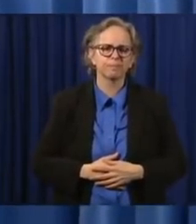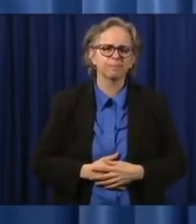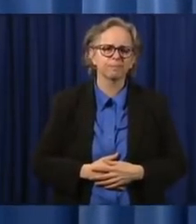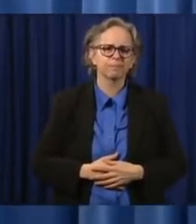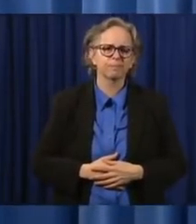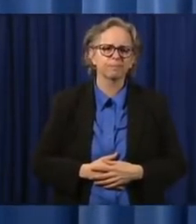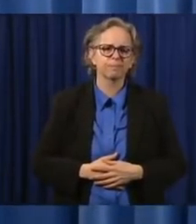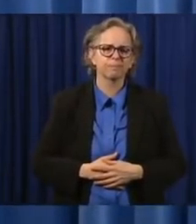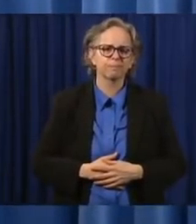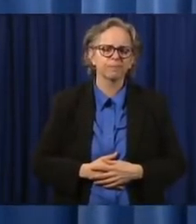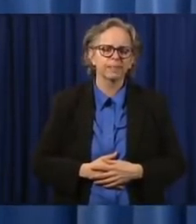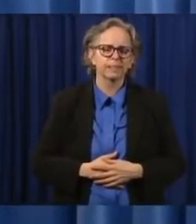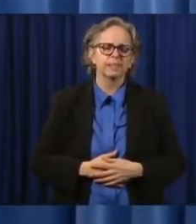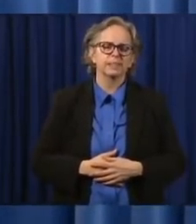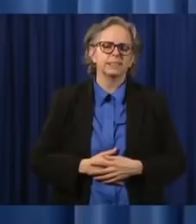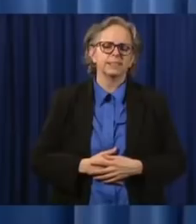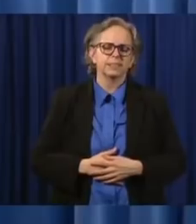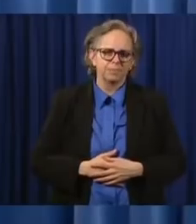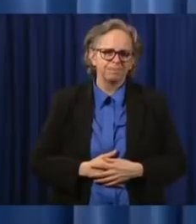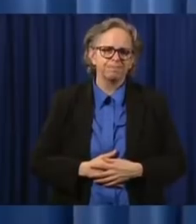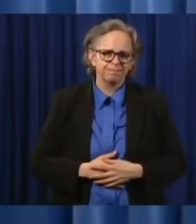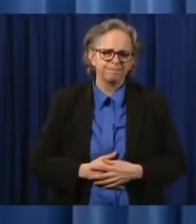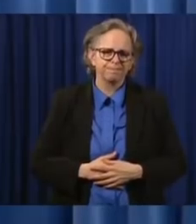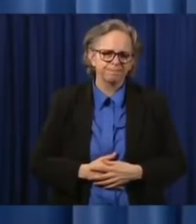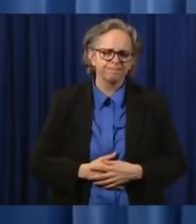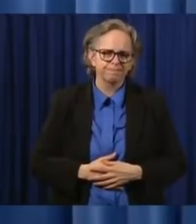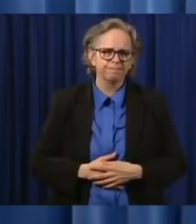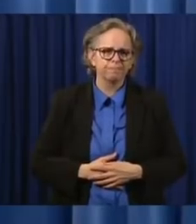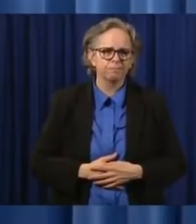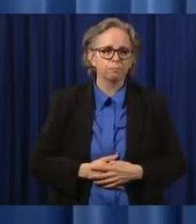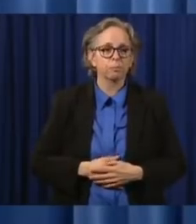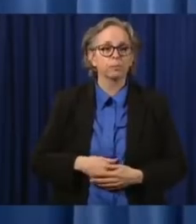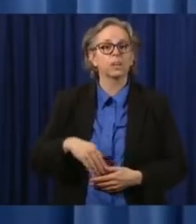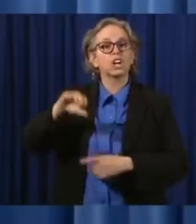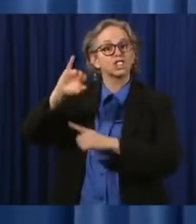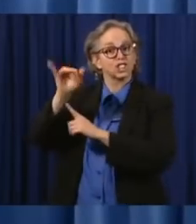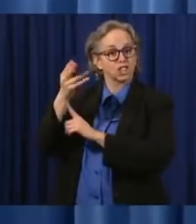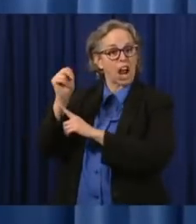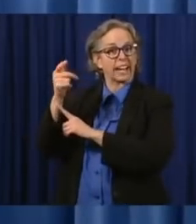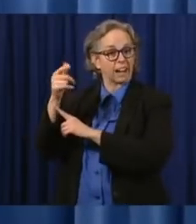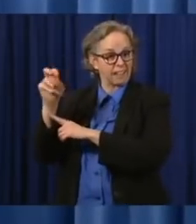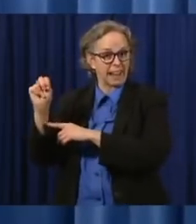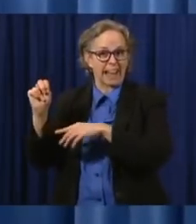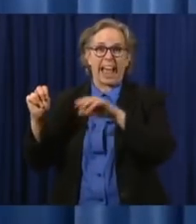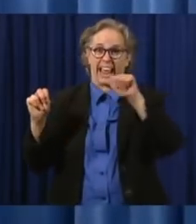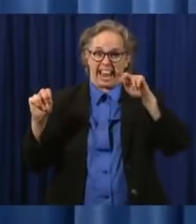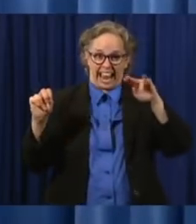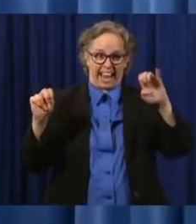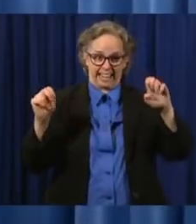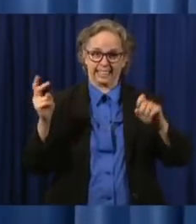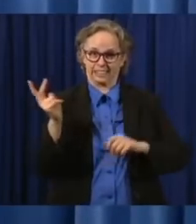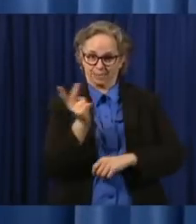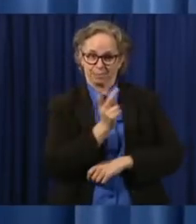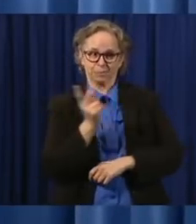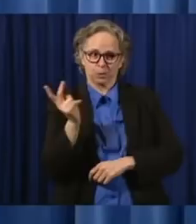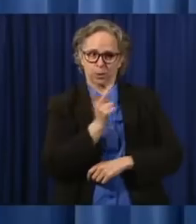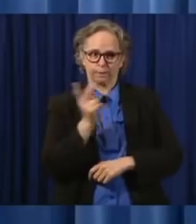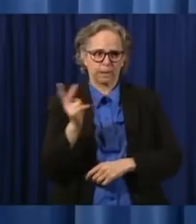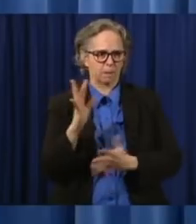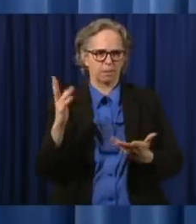And just to conclude, John Glenn, Annie Glenn, John Glenn, Annie Glenn, true